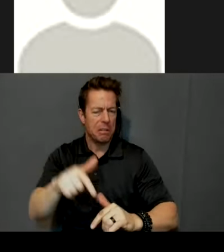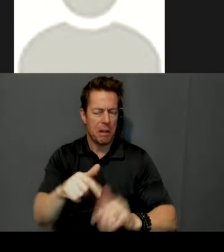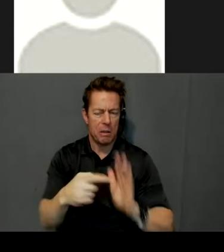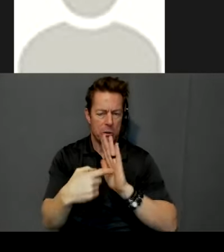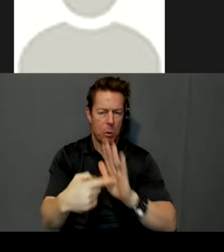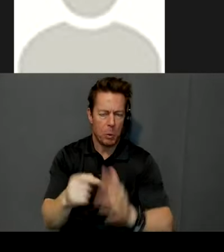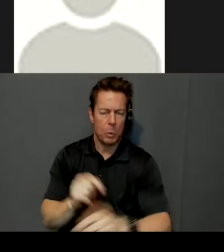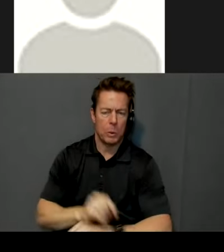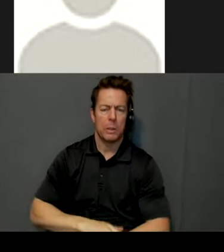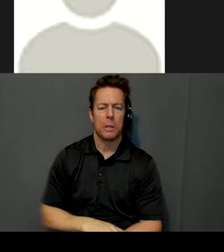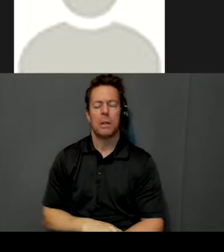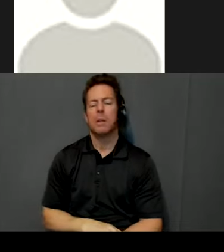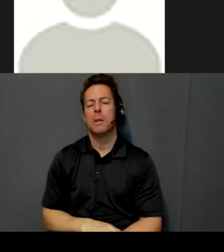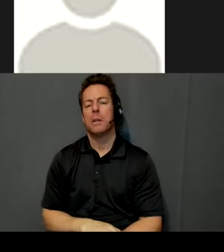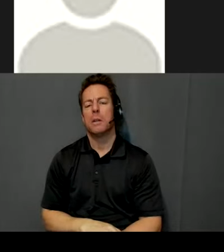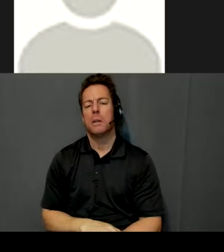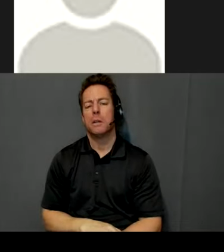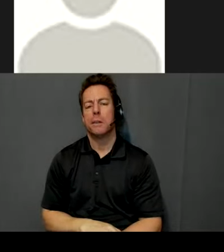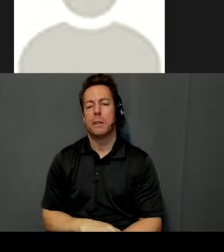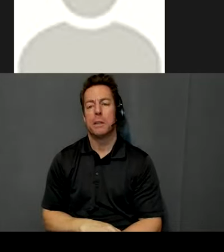I've been thinking a lot about.